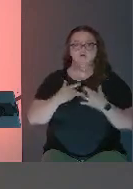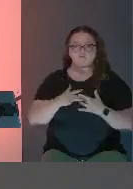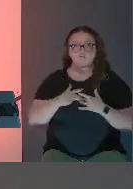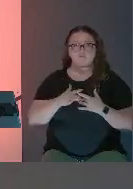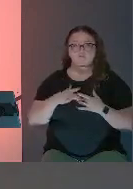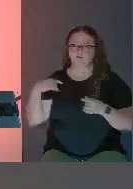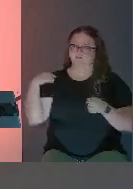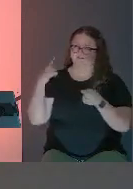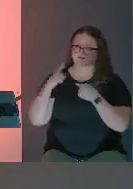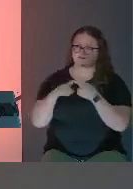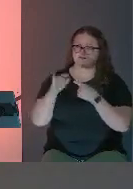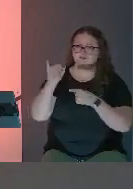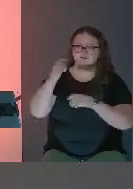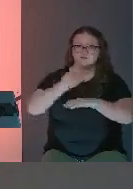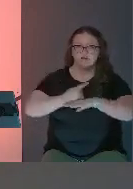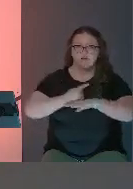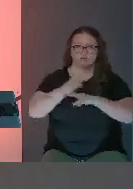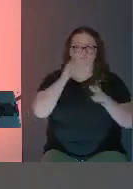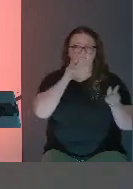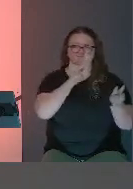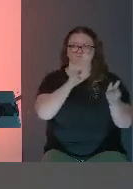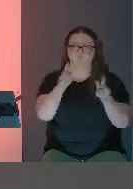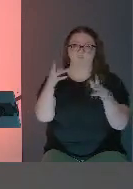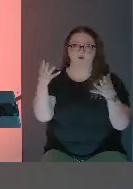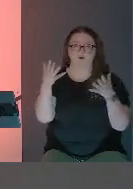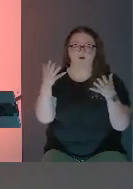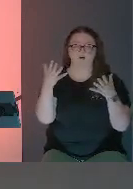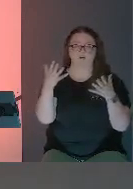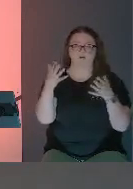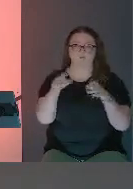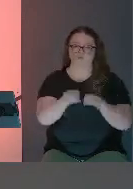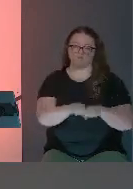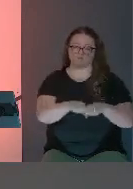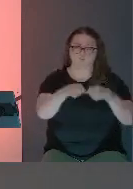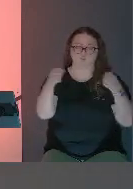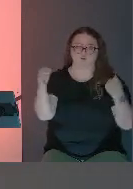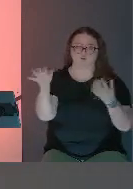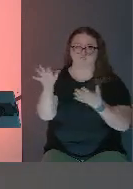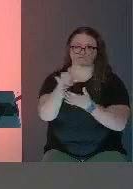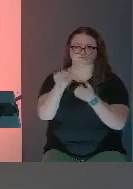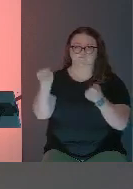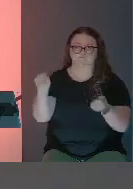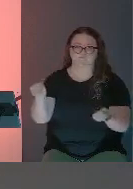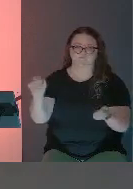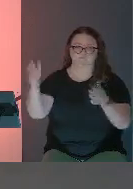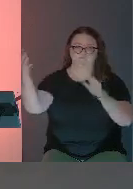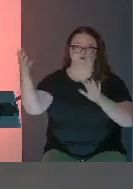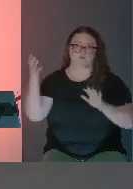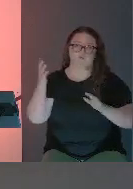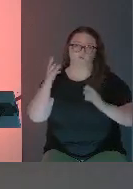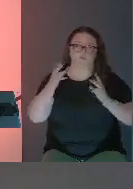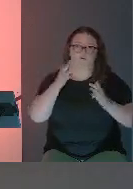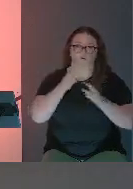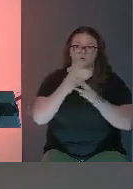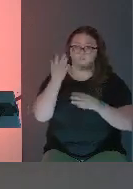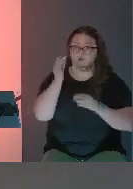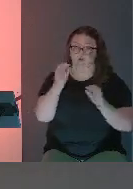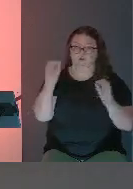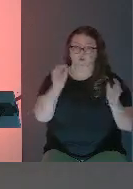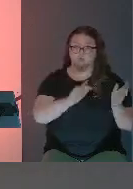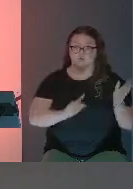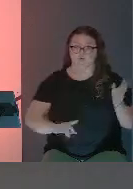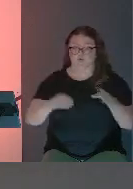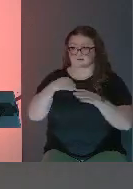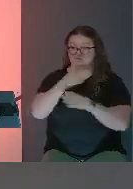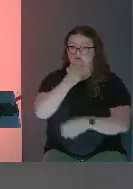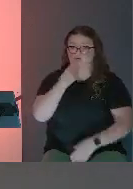we see a world, a broken, dysfunctional, subjective world, because there is no king in Israel, and every man does